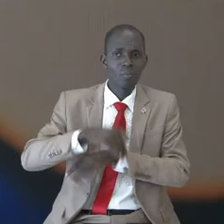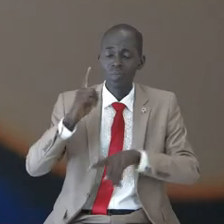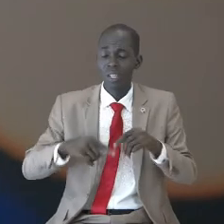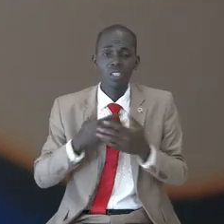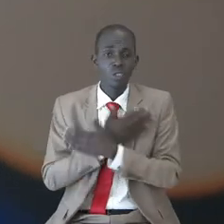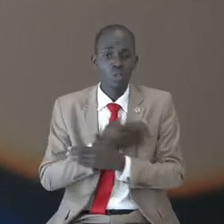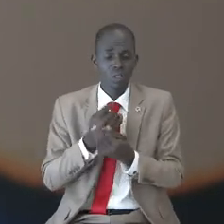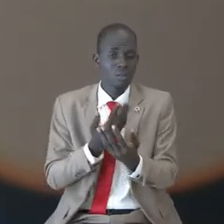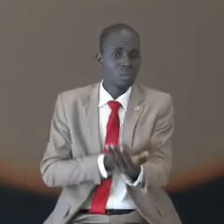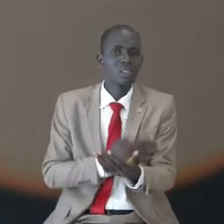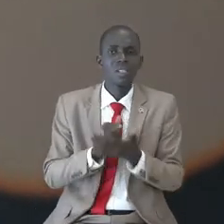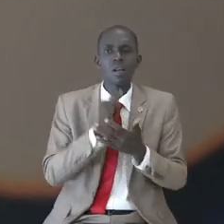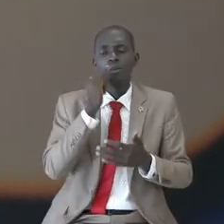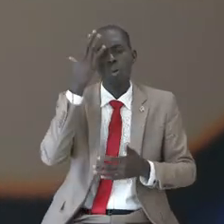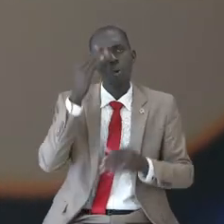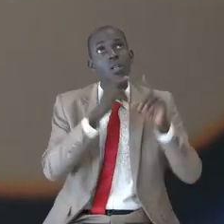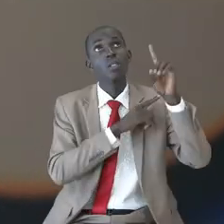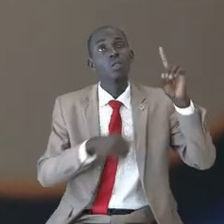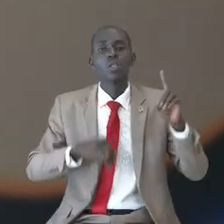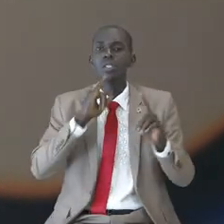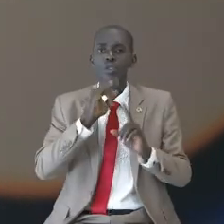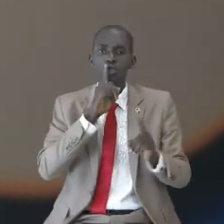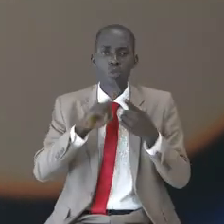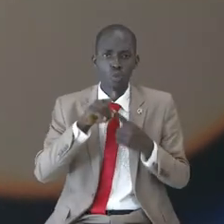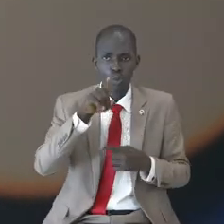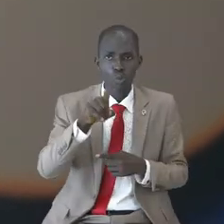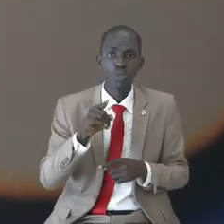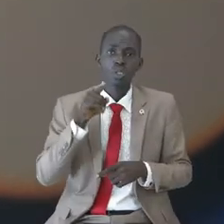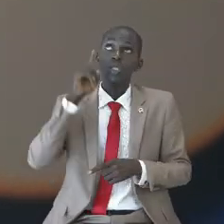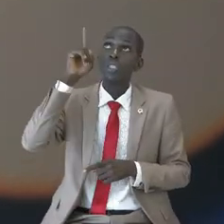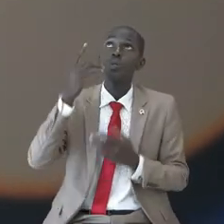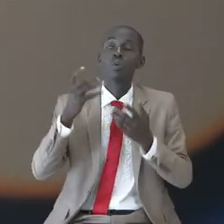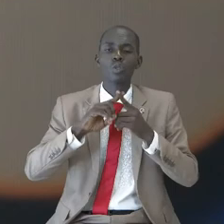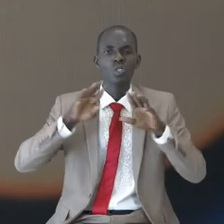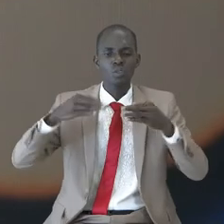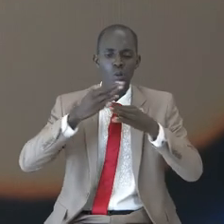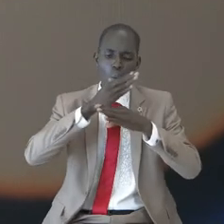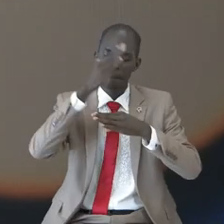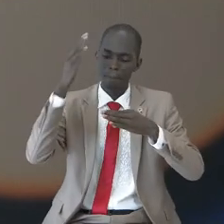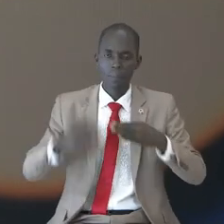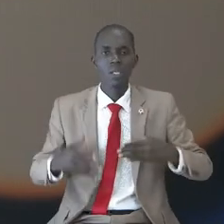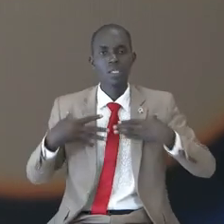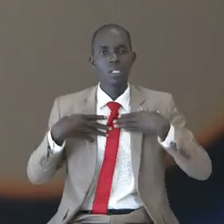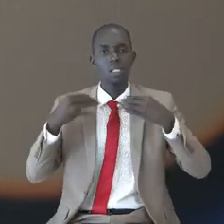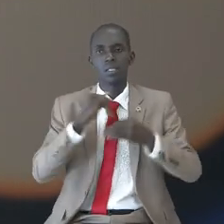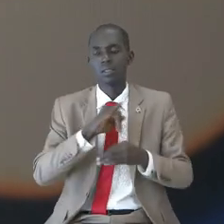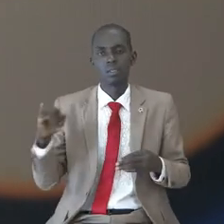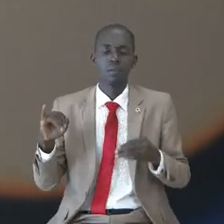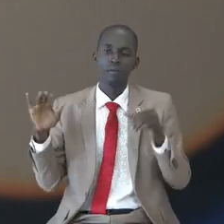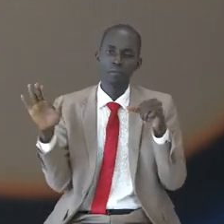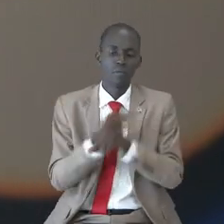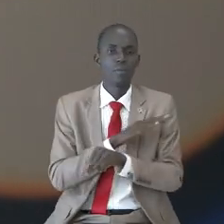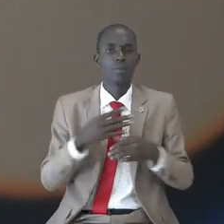night. That's what the Lord is coming to you, and he wants to give you total healing. Amen. Complete